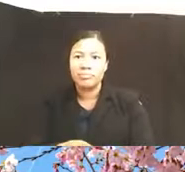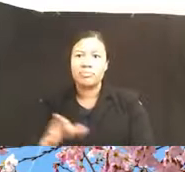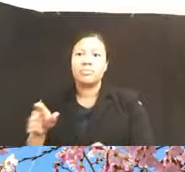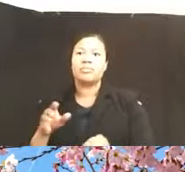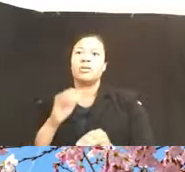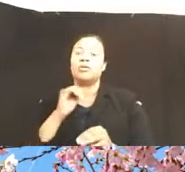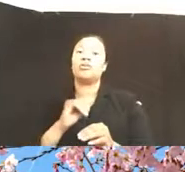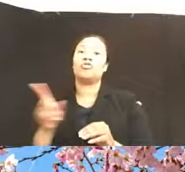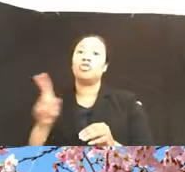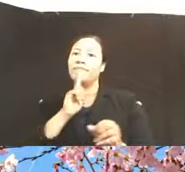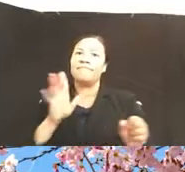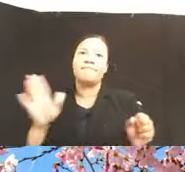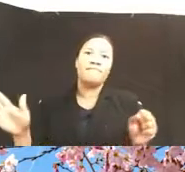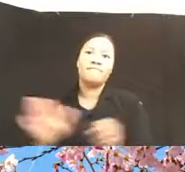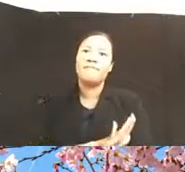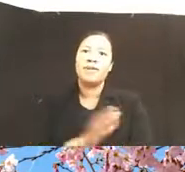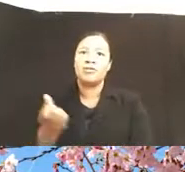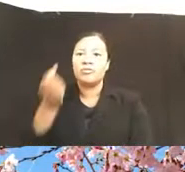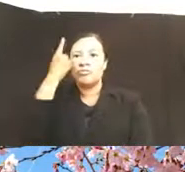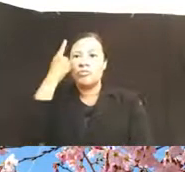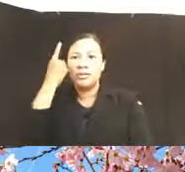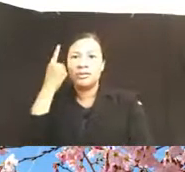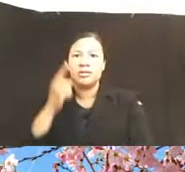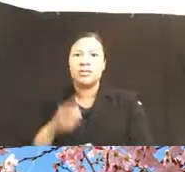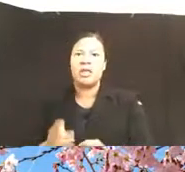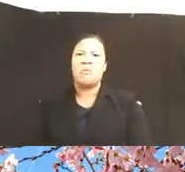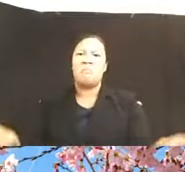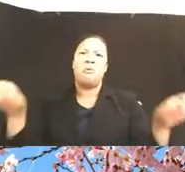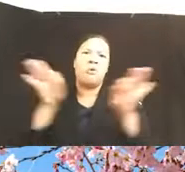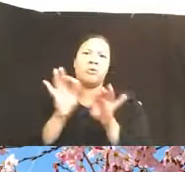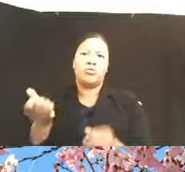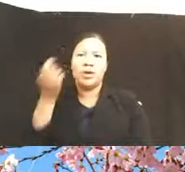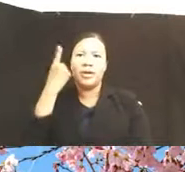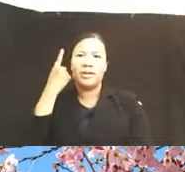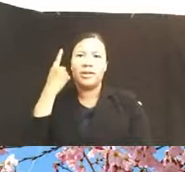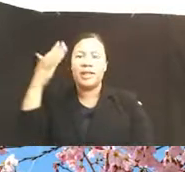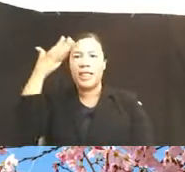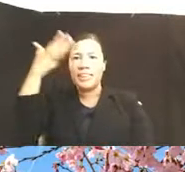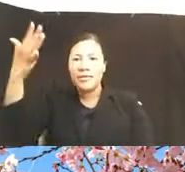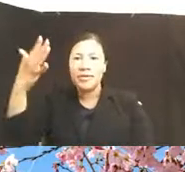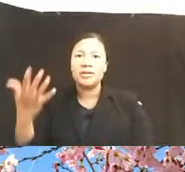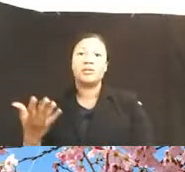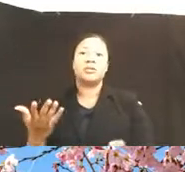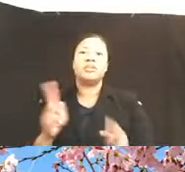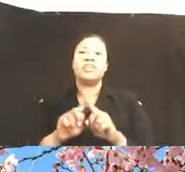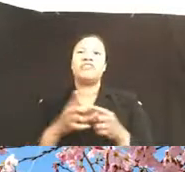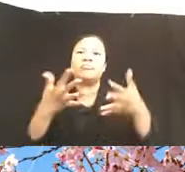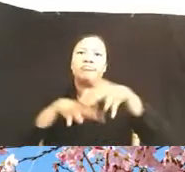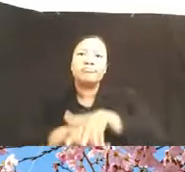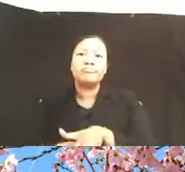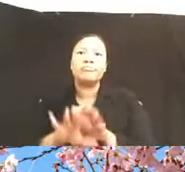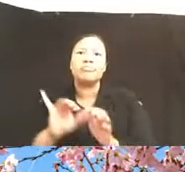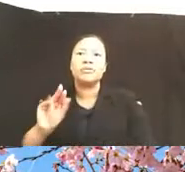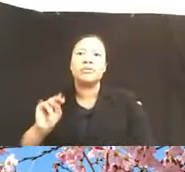fully grasped the indispensability of understanding, theorizing intersectionality as experienced